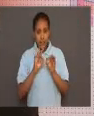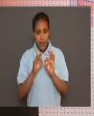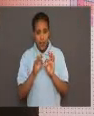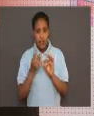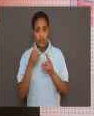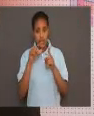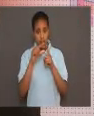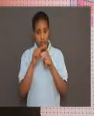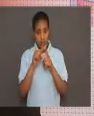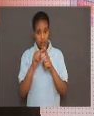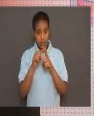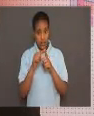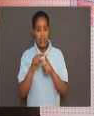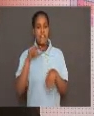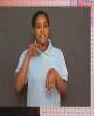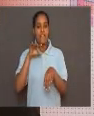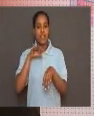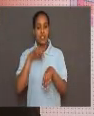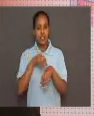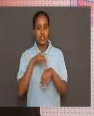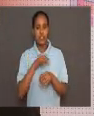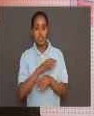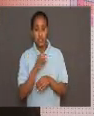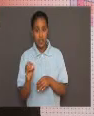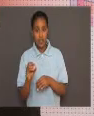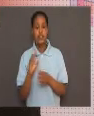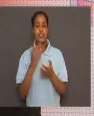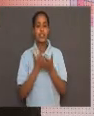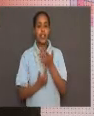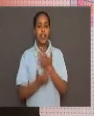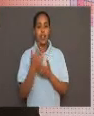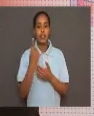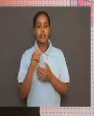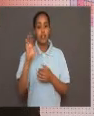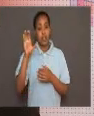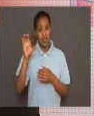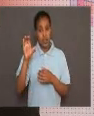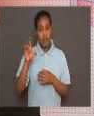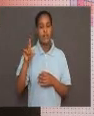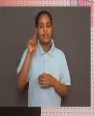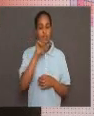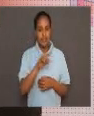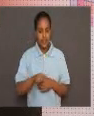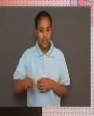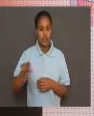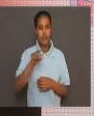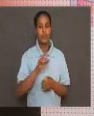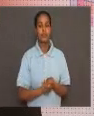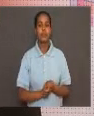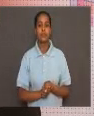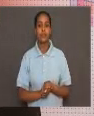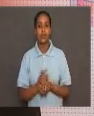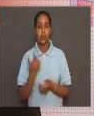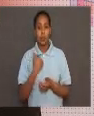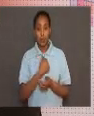the term fixation and discussed the carbon cycle.